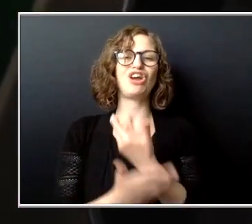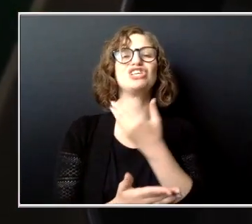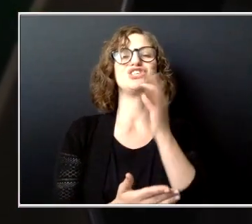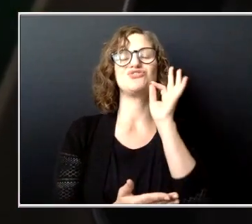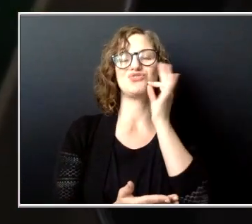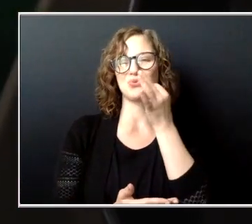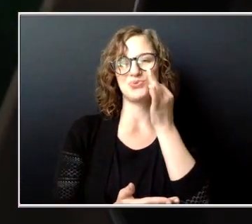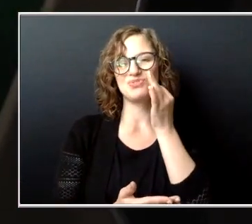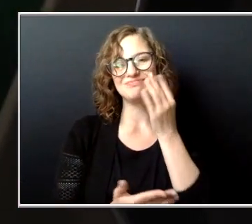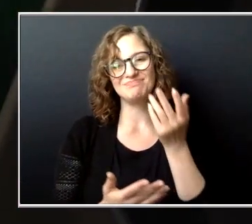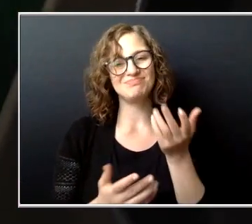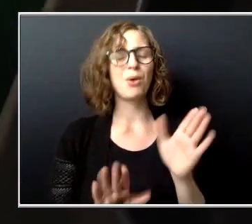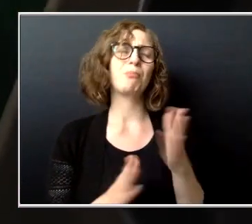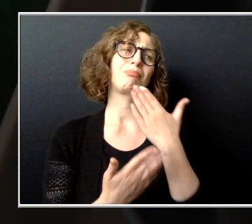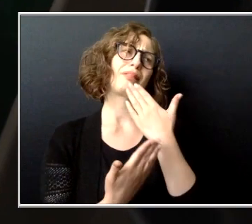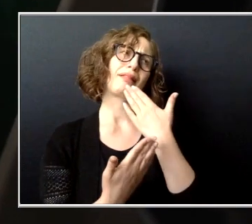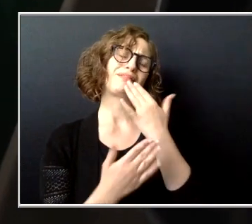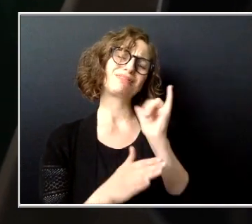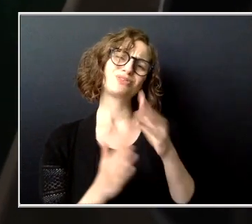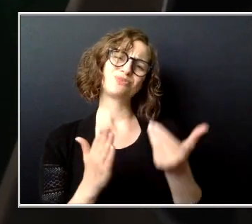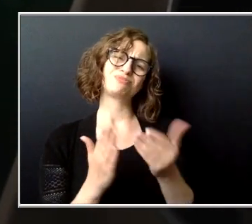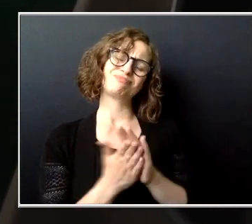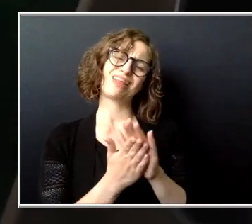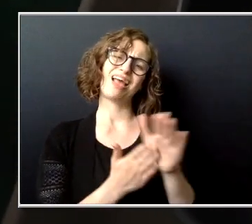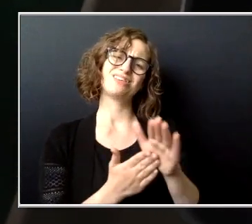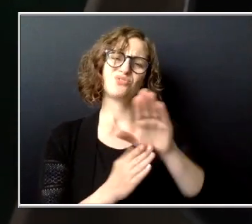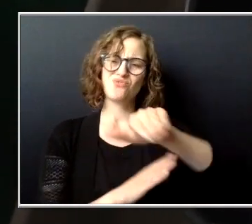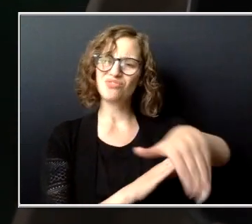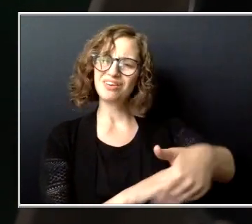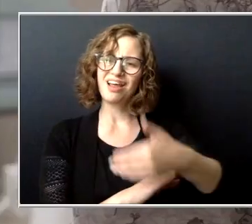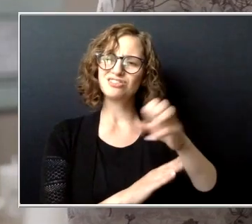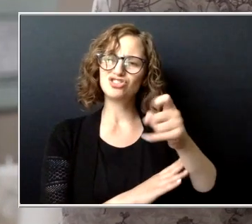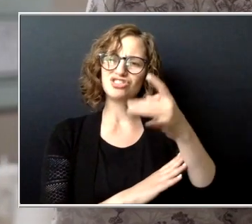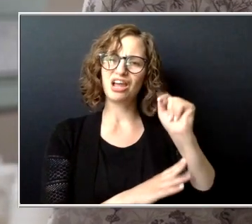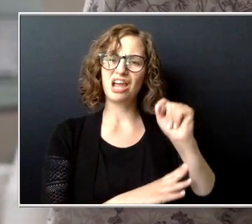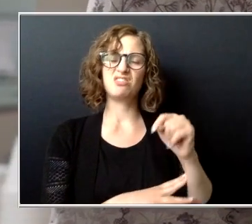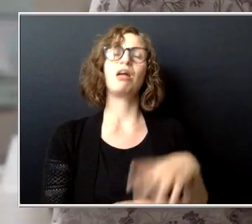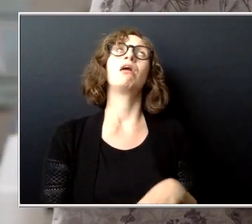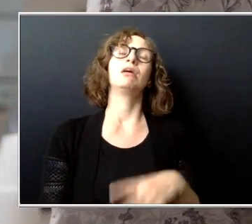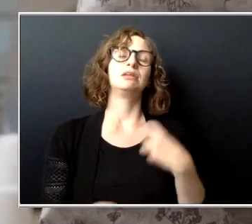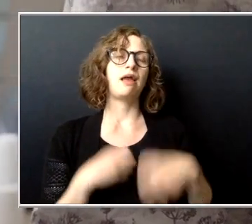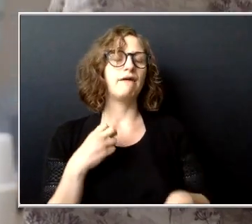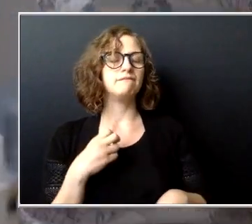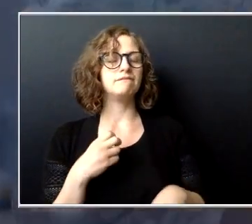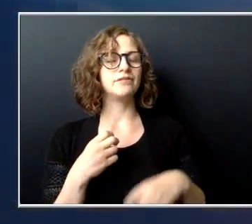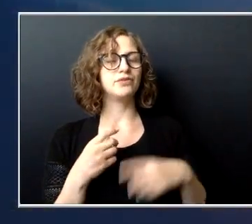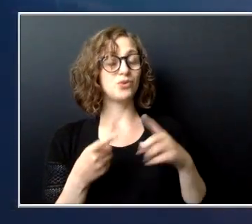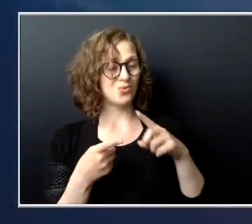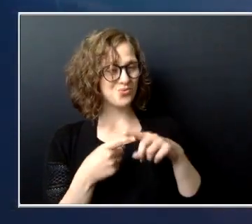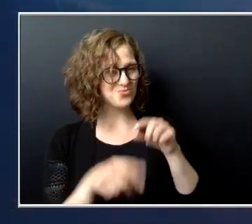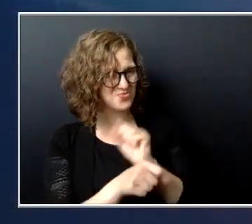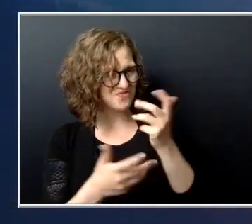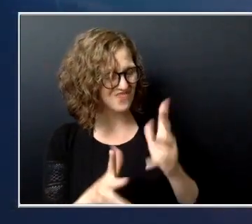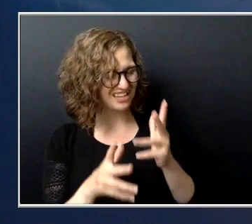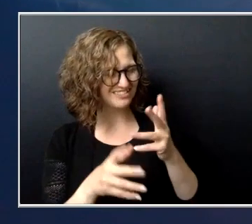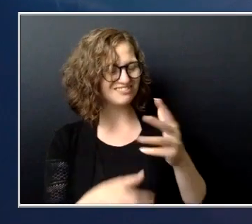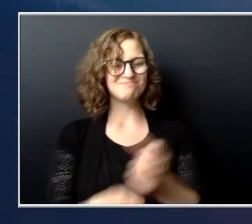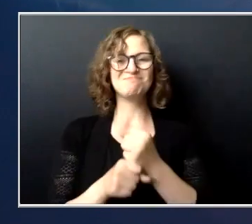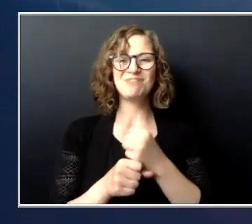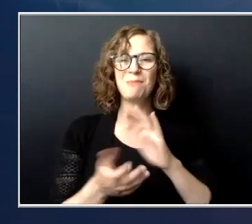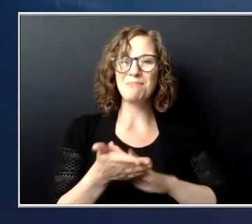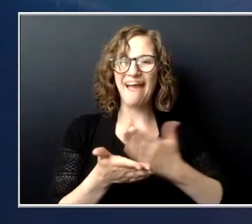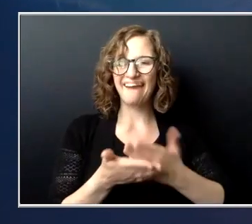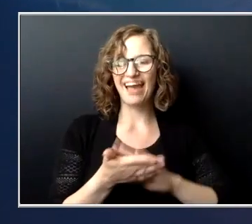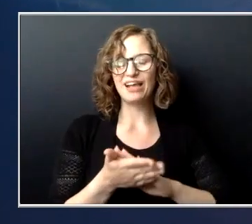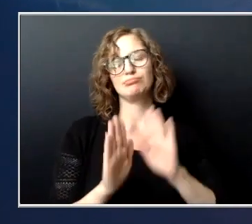support. Overnight shifts can be brutal, and they got some pancakes when they got off the shift, so that's not bad. Thank you so much for being